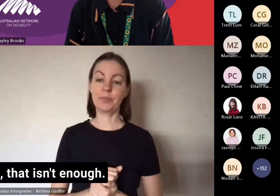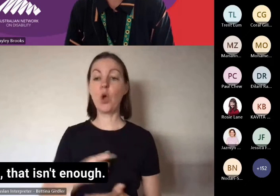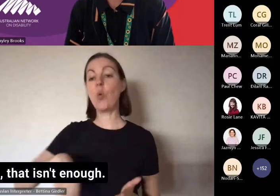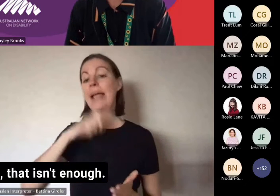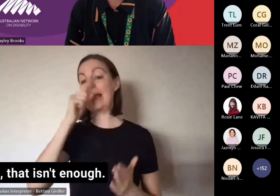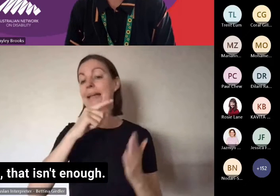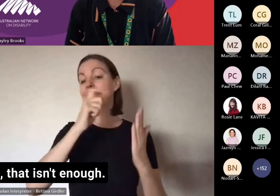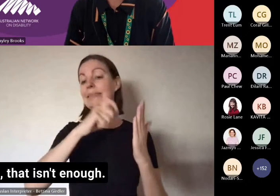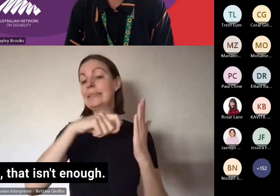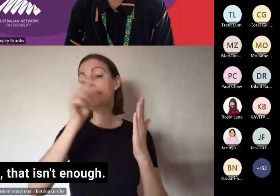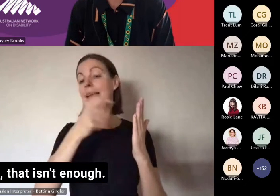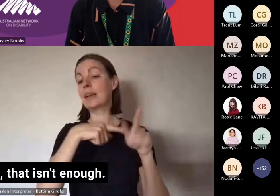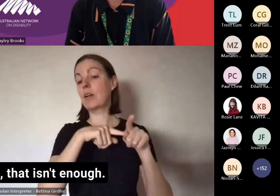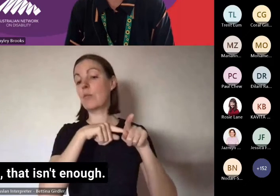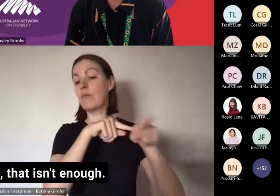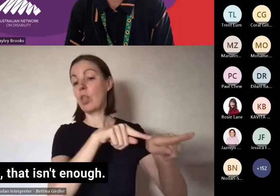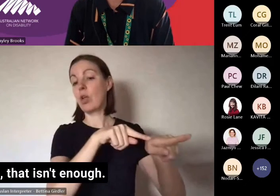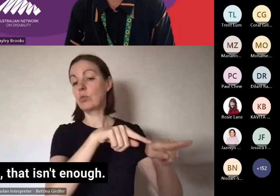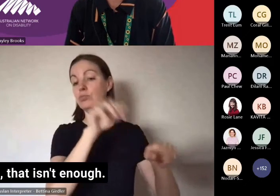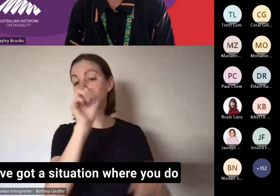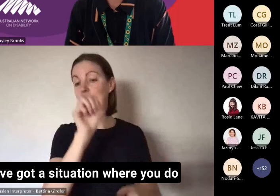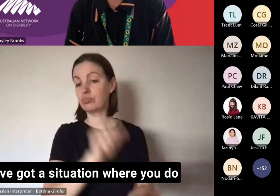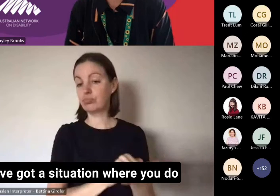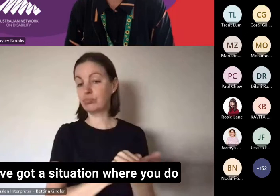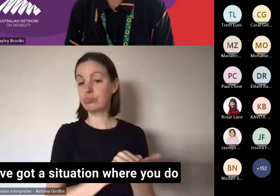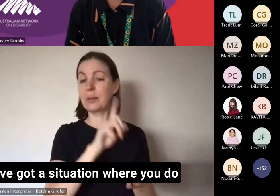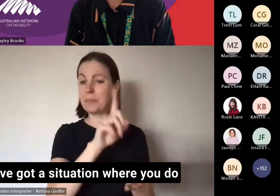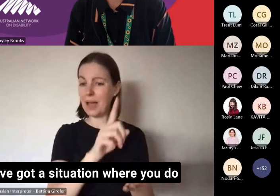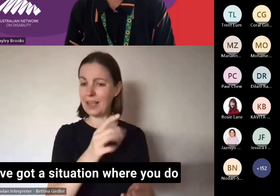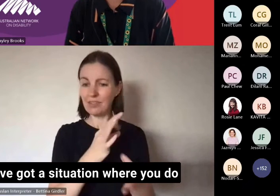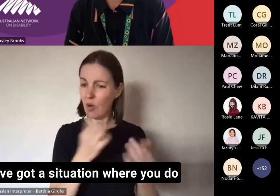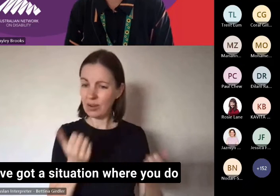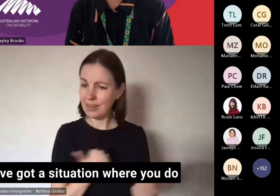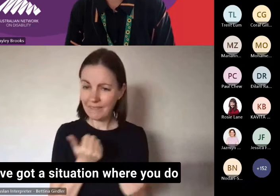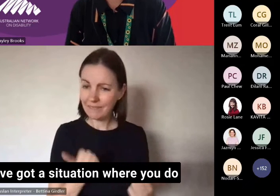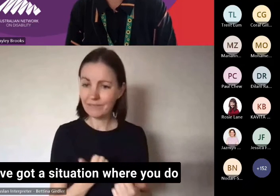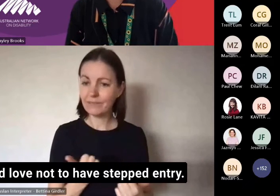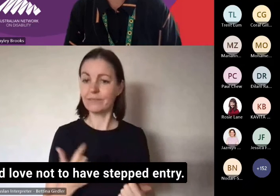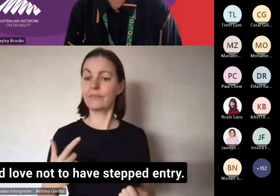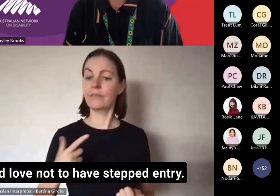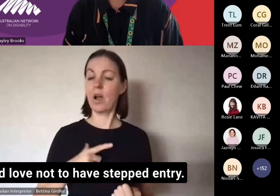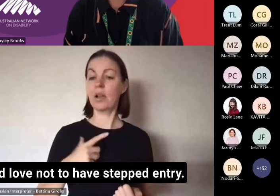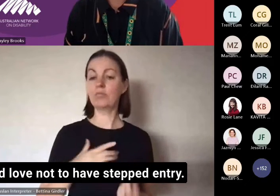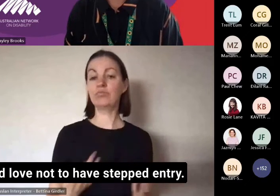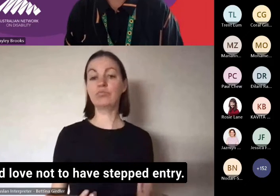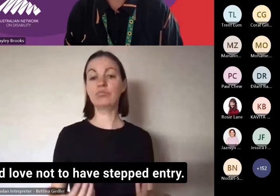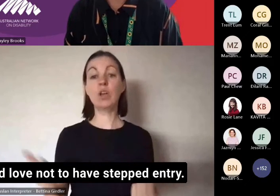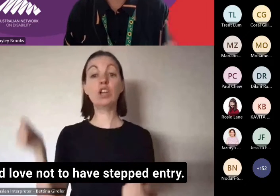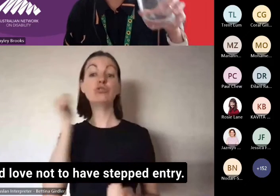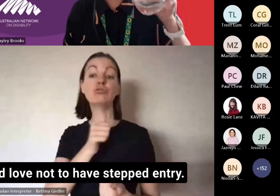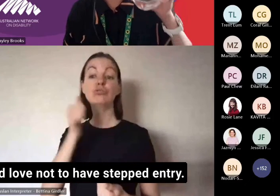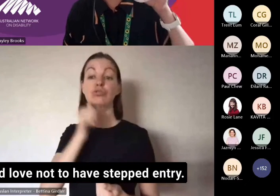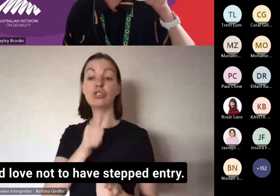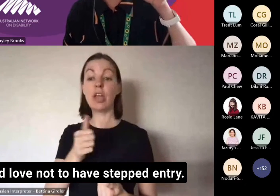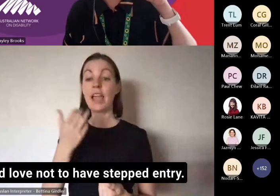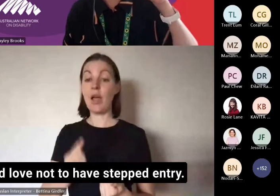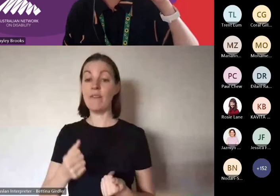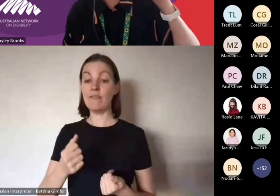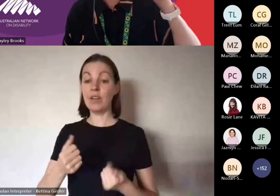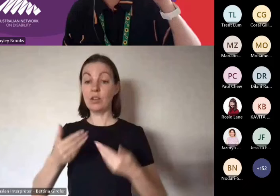box, yeah, that isn't enough, simply because, you know, if you've got a situation where you do have stepped entry, you know, we'd love not to have stepped